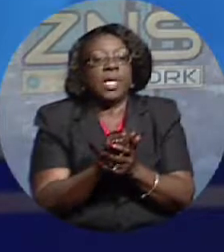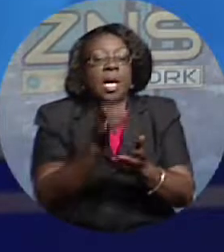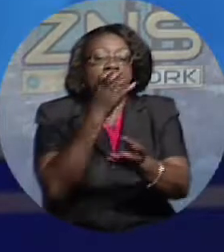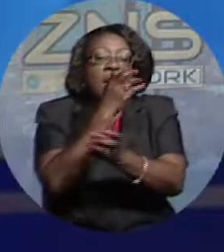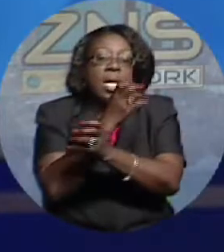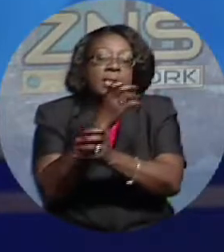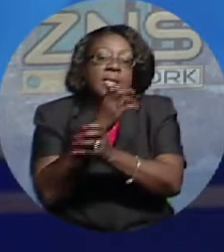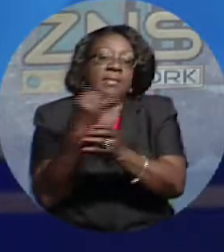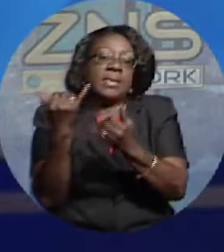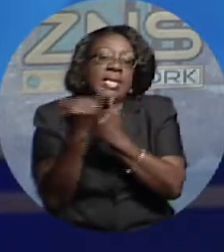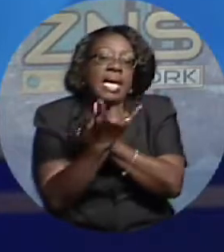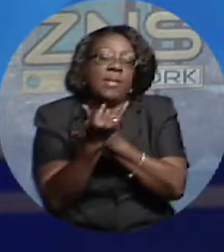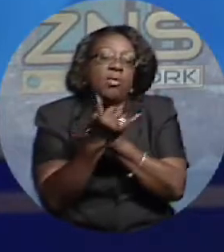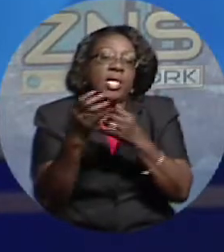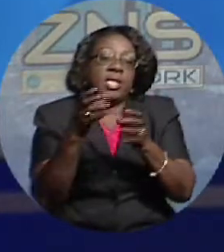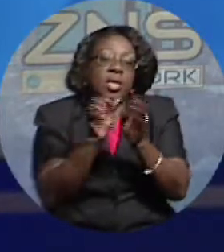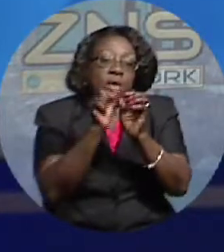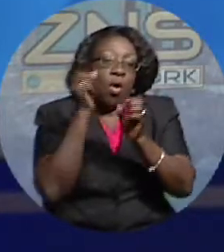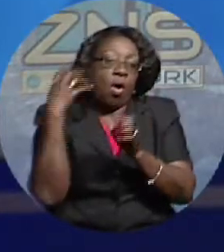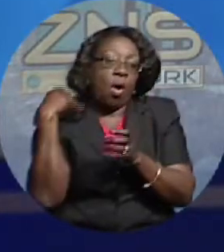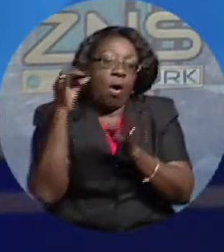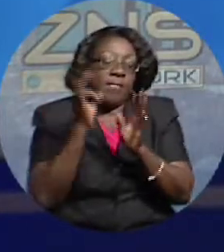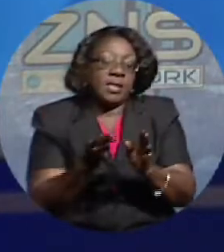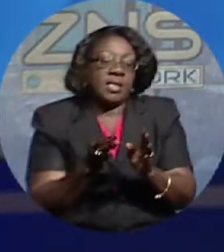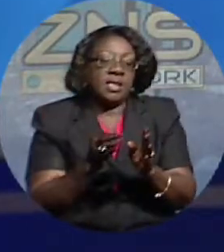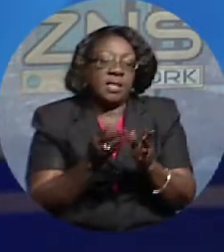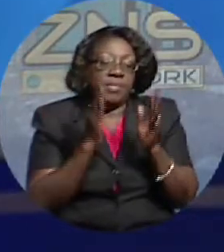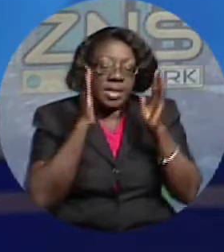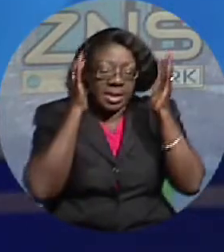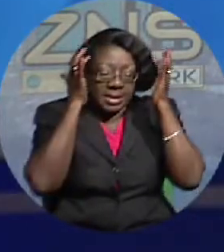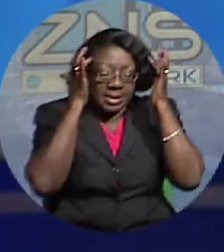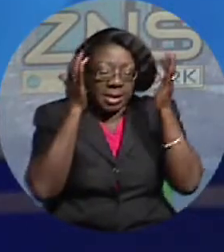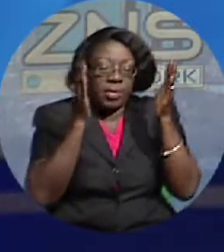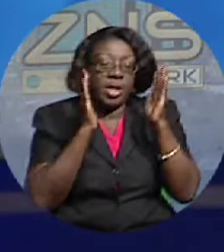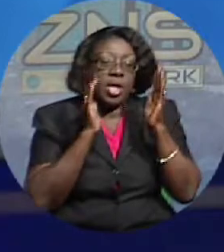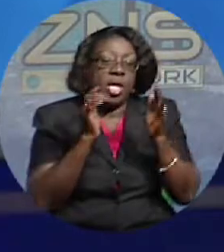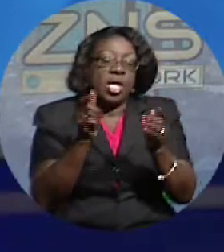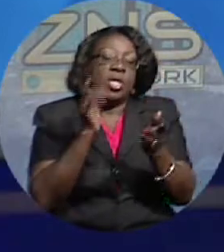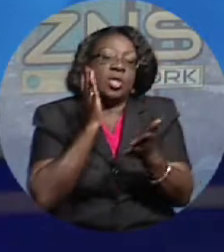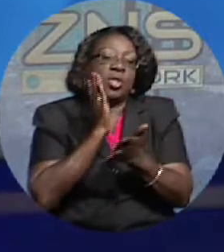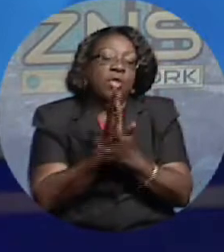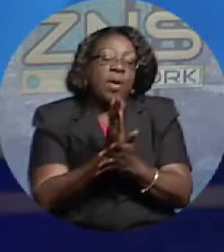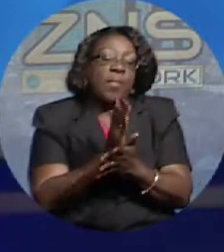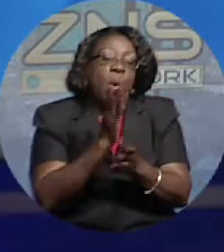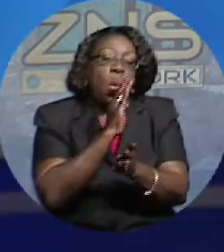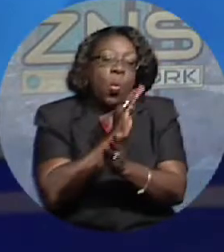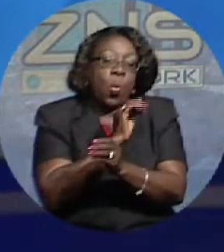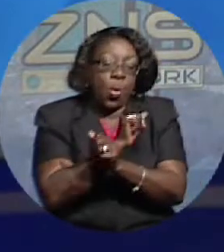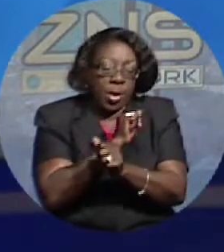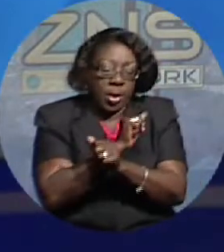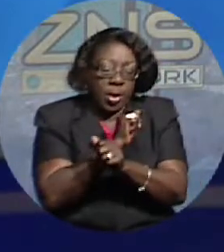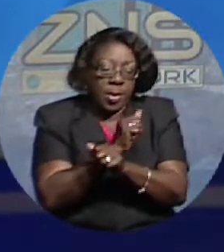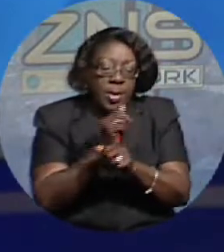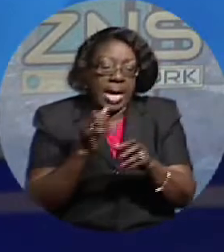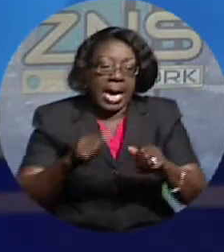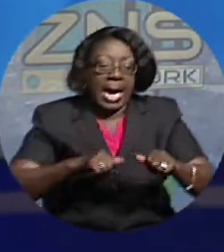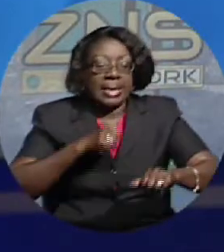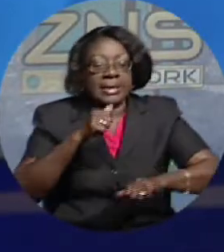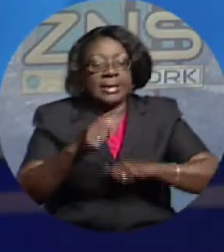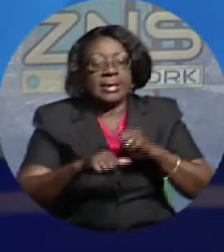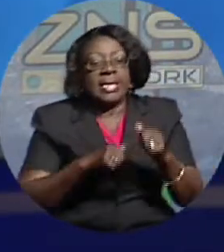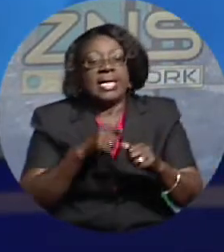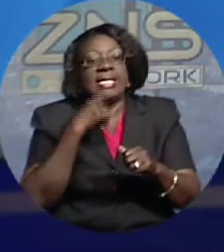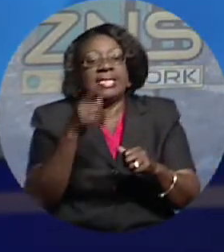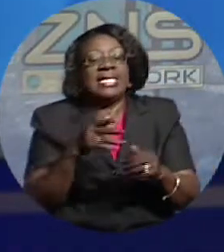and immigration officers could be considering strike action, but their Vice President Sloan Smith says it's a last resort if the government